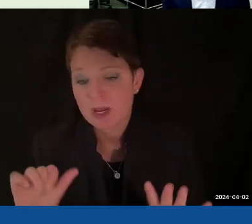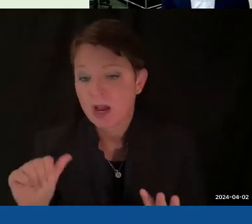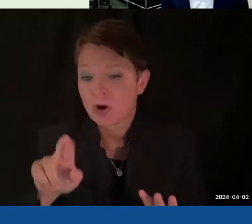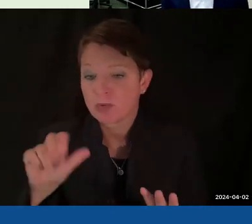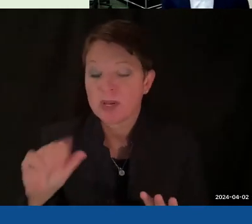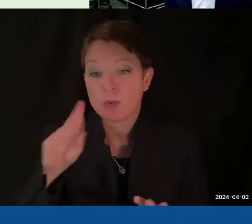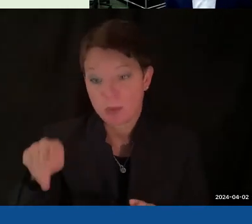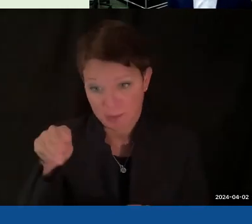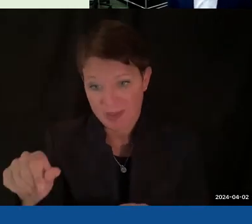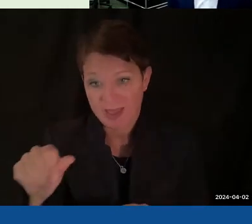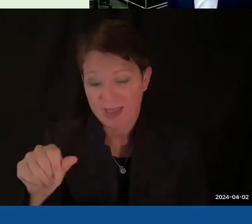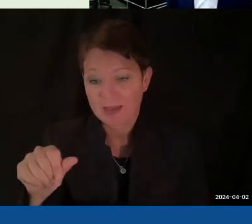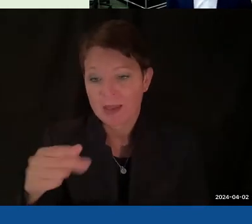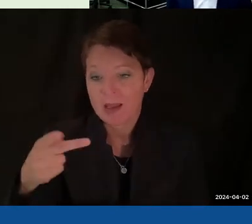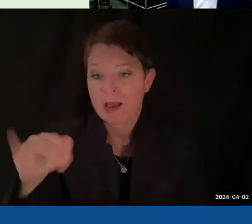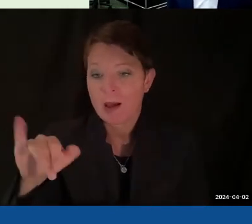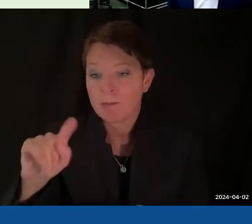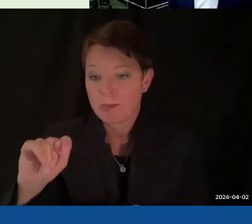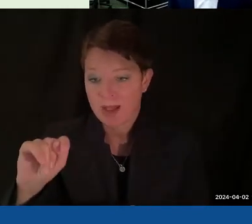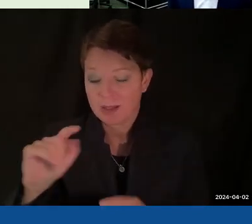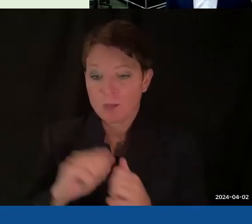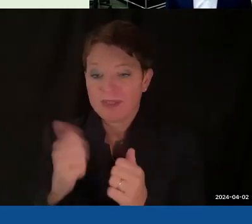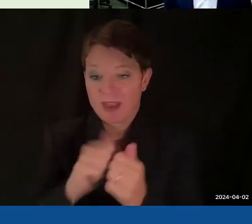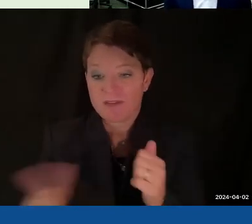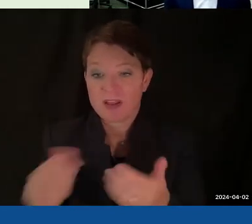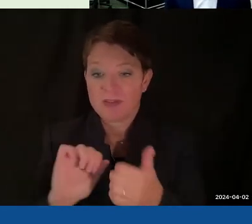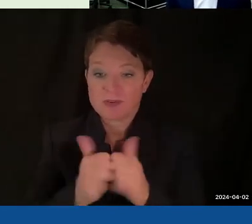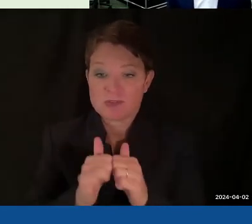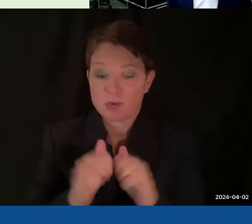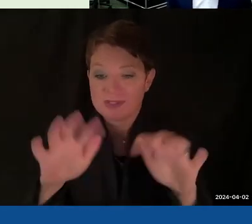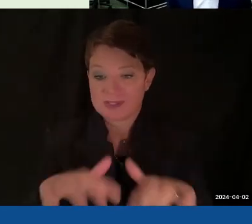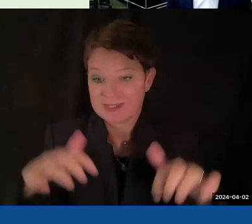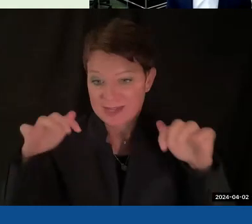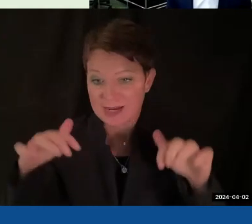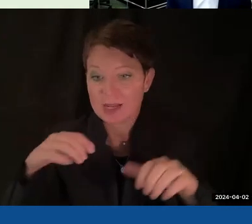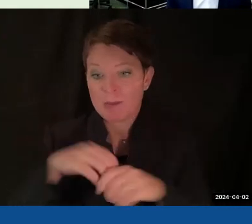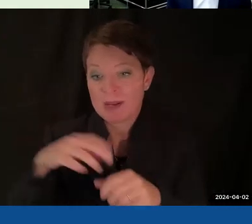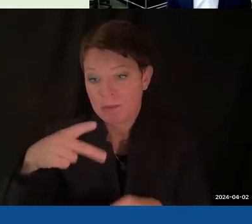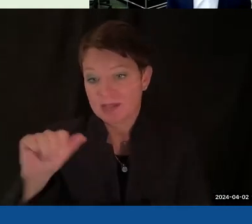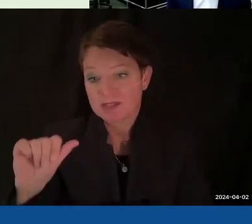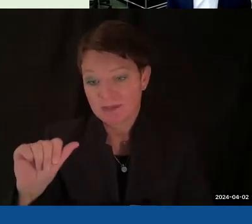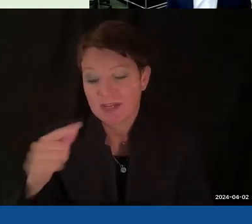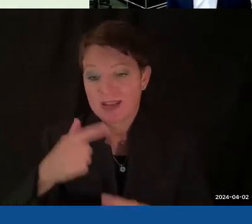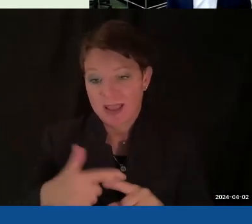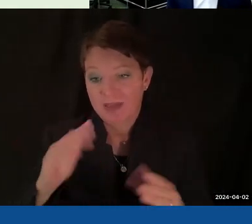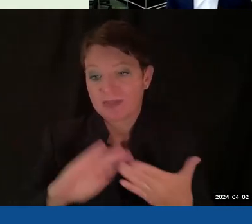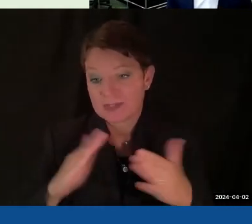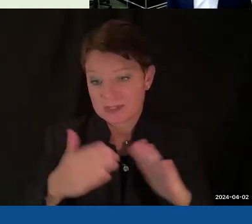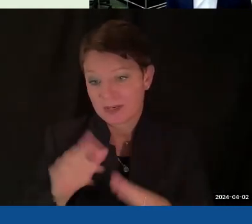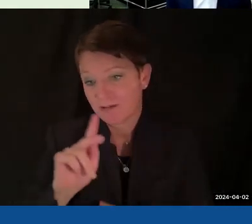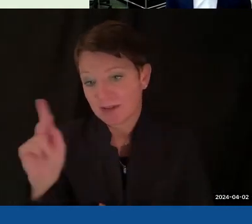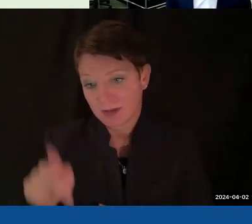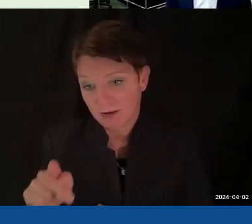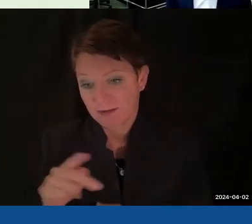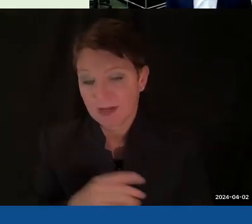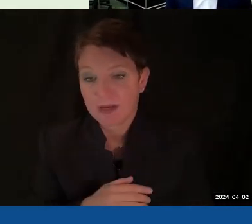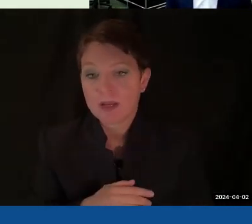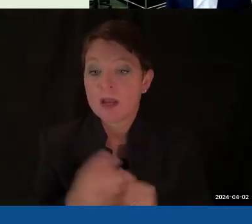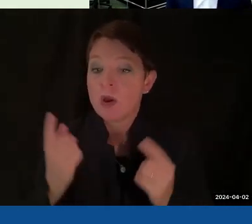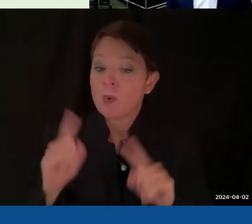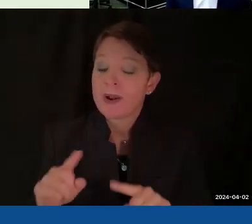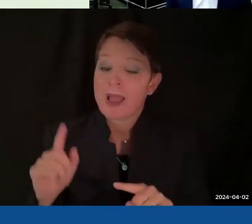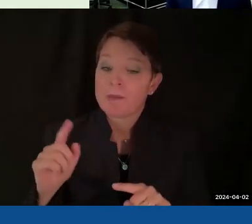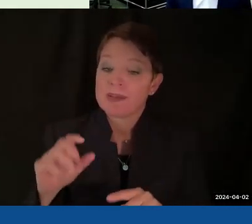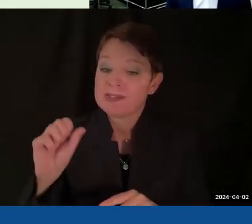will be paying a pilot, and that's in line with every other sports stadium in Pennsylvania and in the city. what happens down